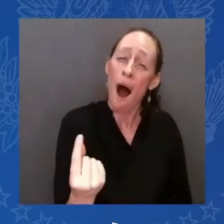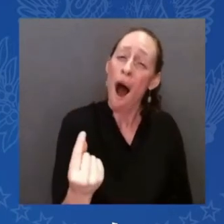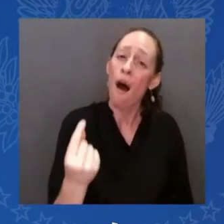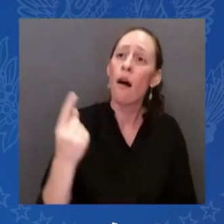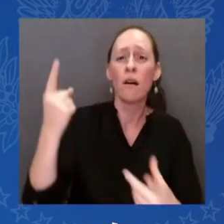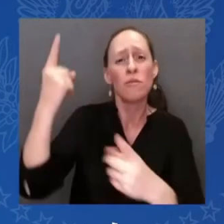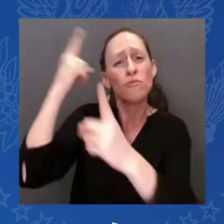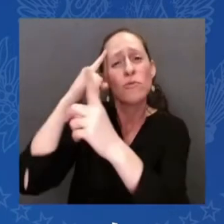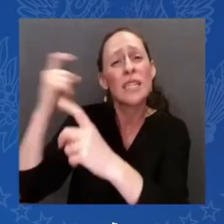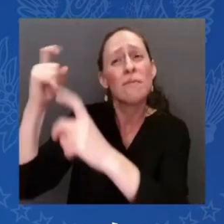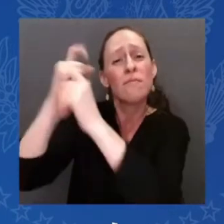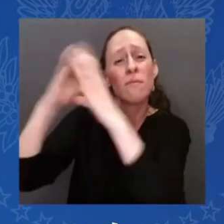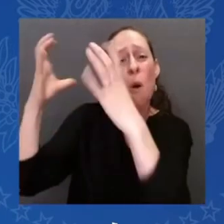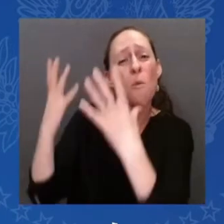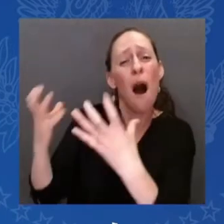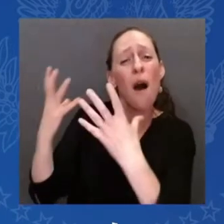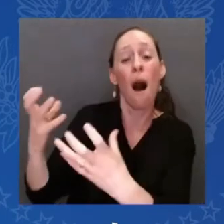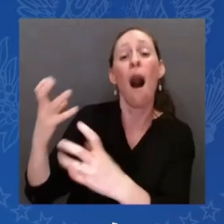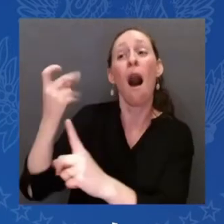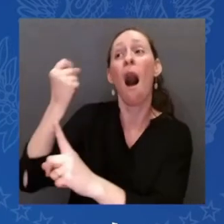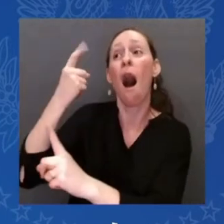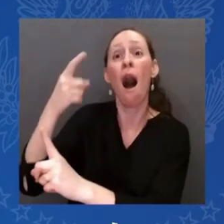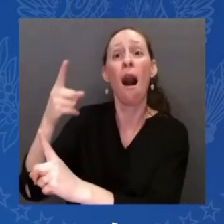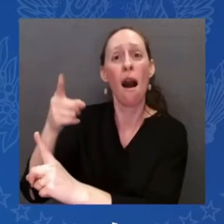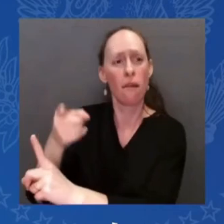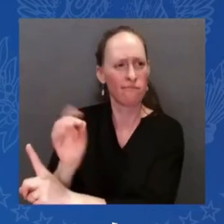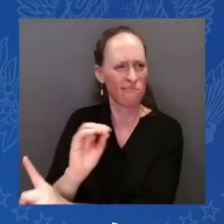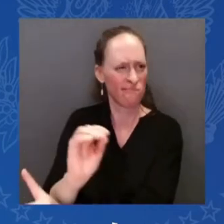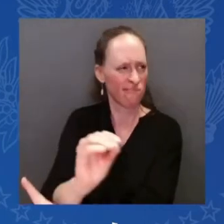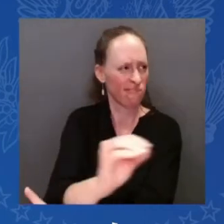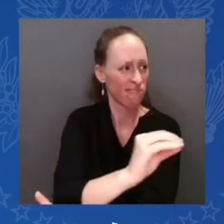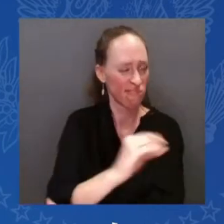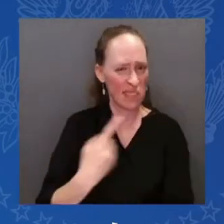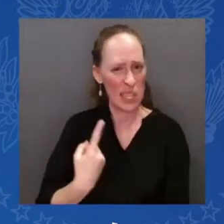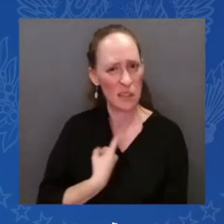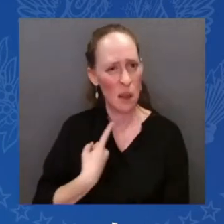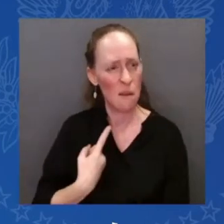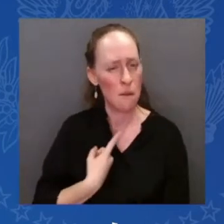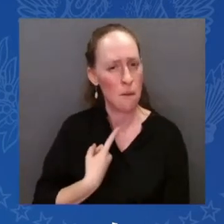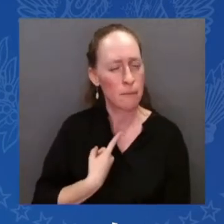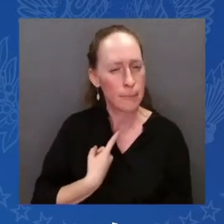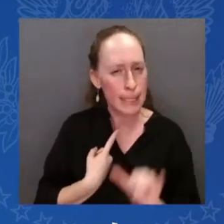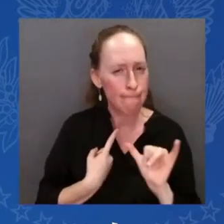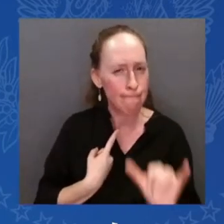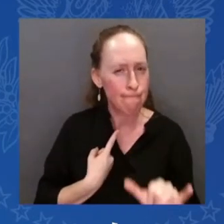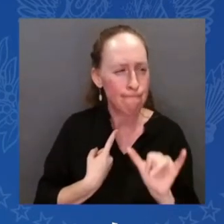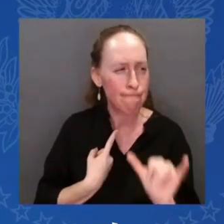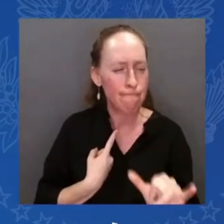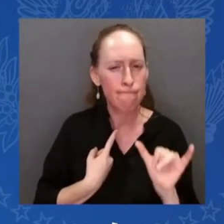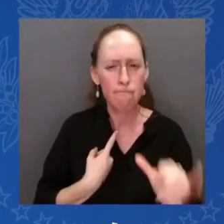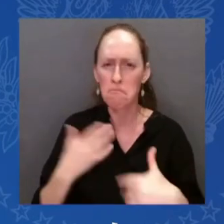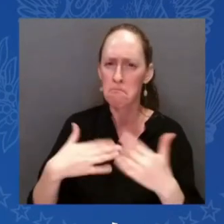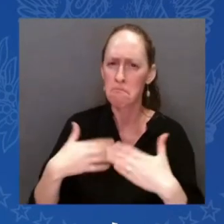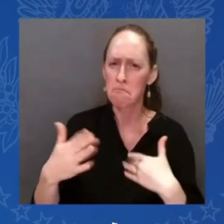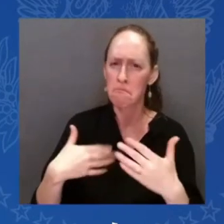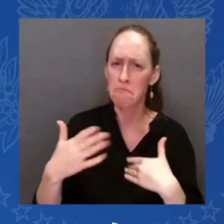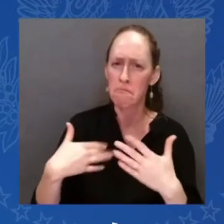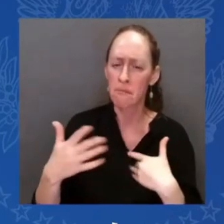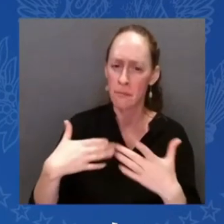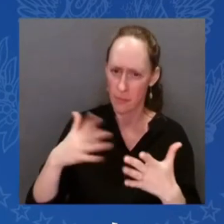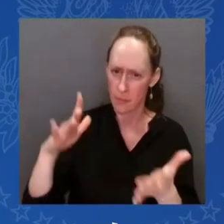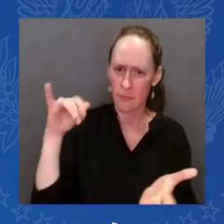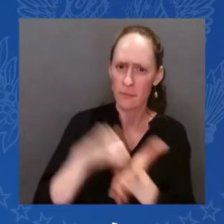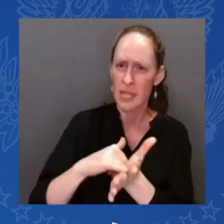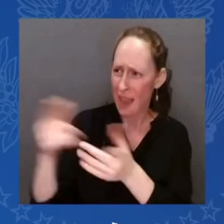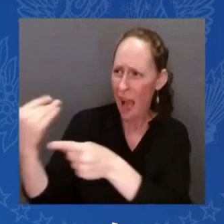We know that even though talent is evenly distributed in this world, opportunities have not been, which is why we rarely get to see